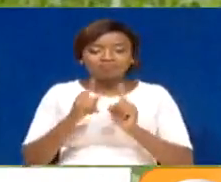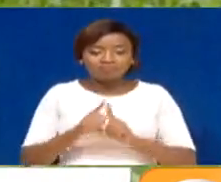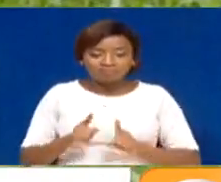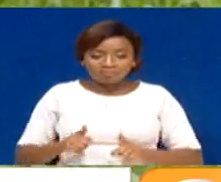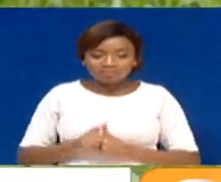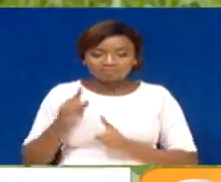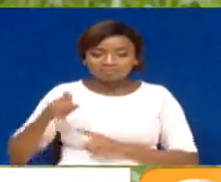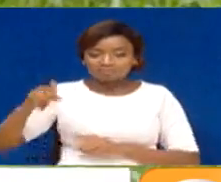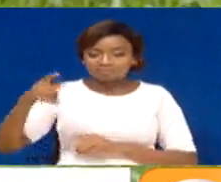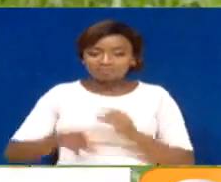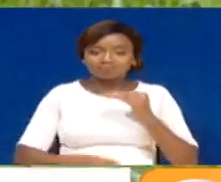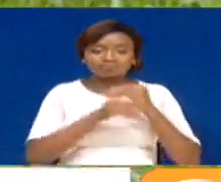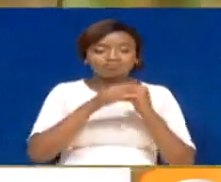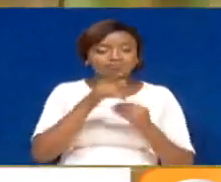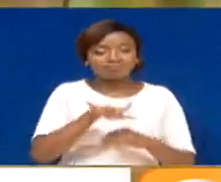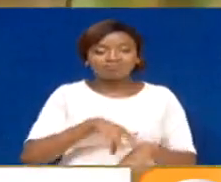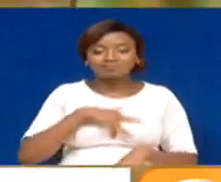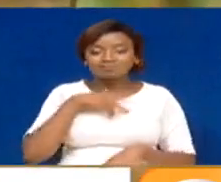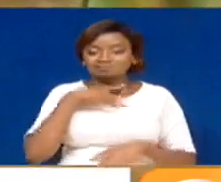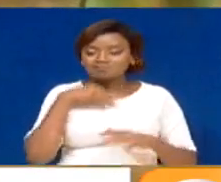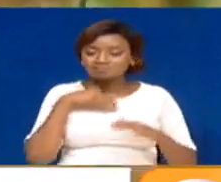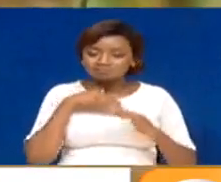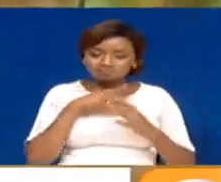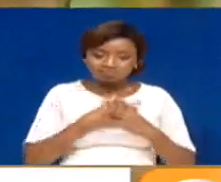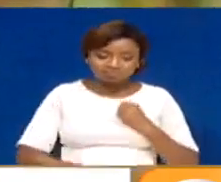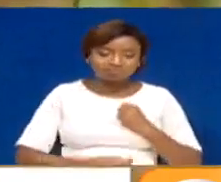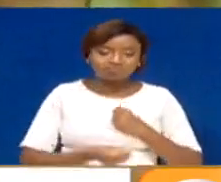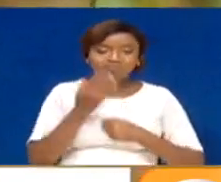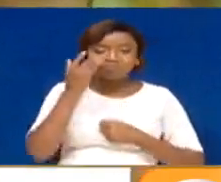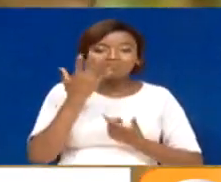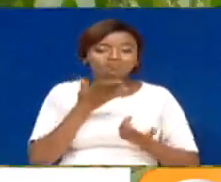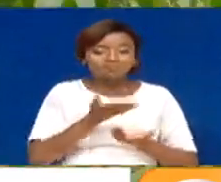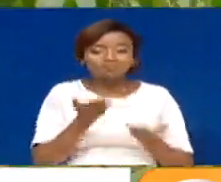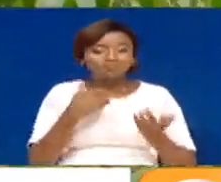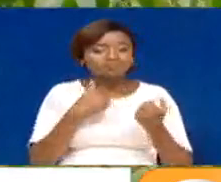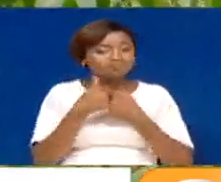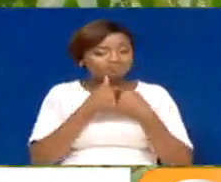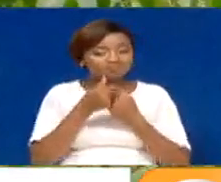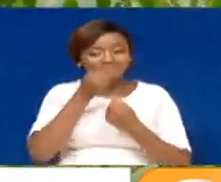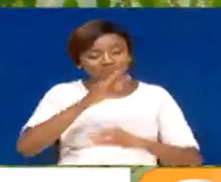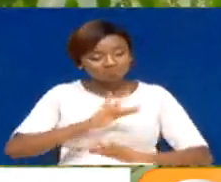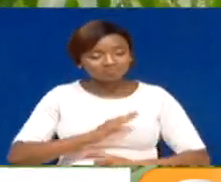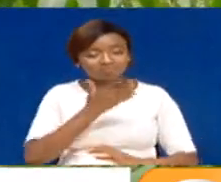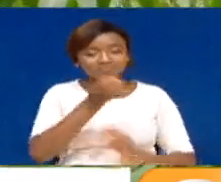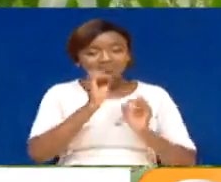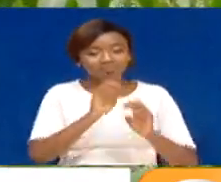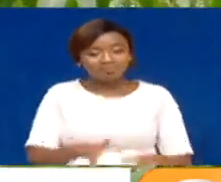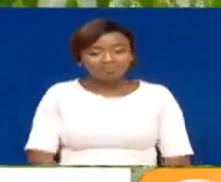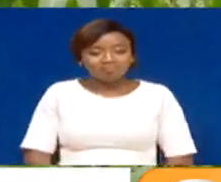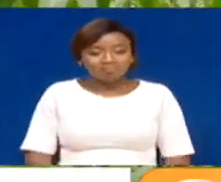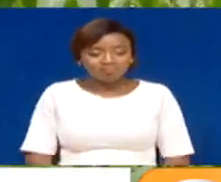of the fall armyworm has plunged them into further uncertainty, threatening the already dire food security situation.